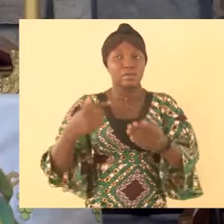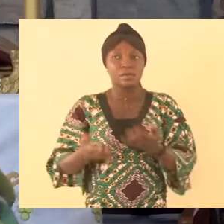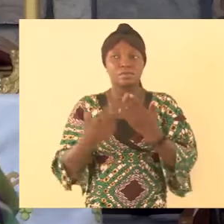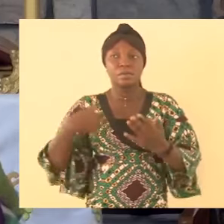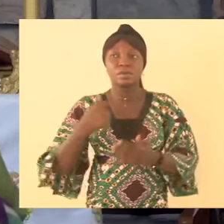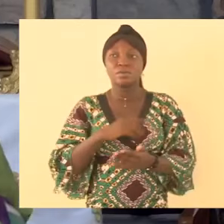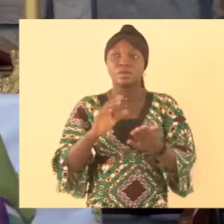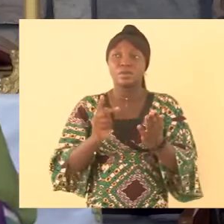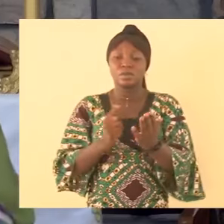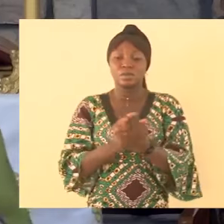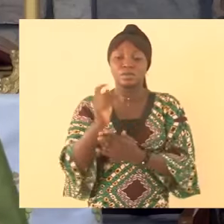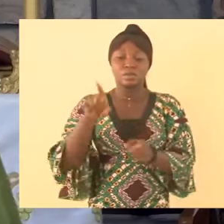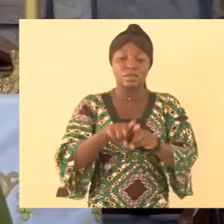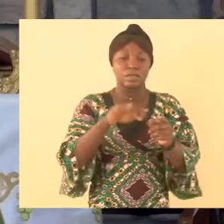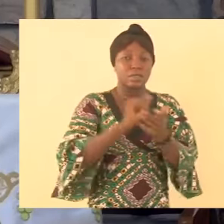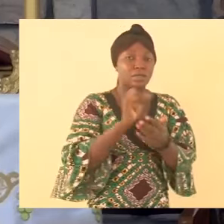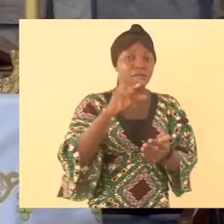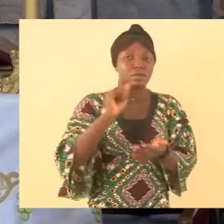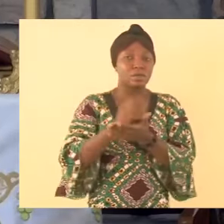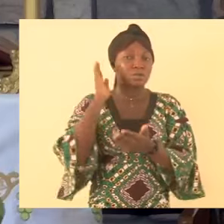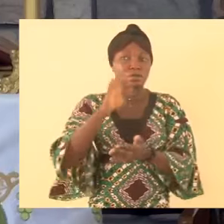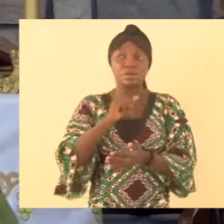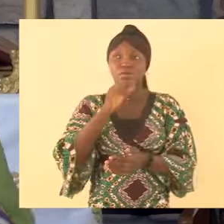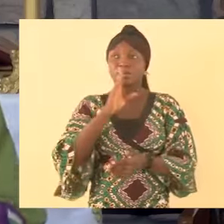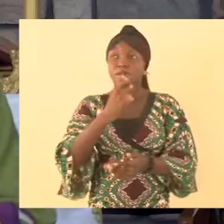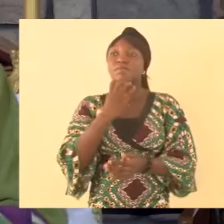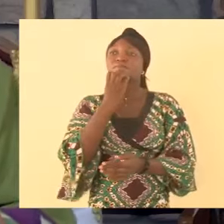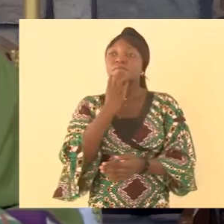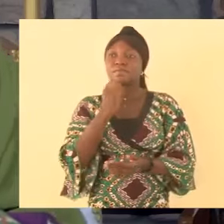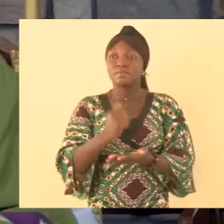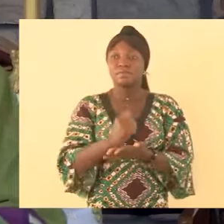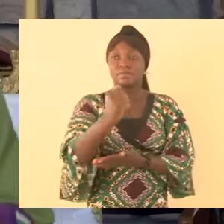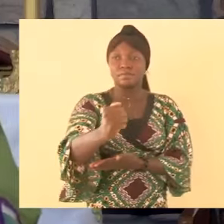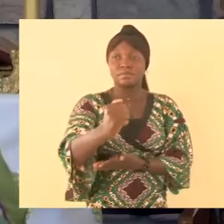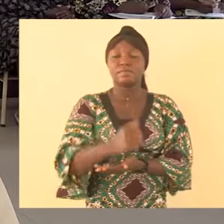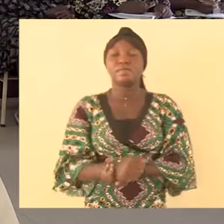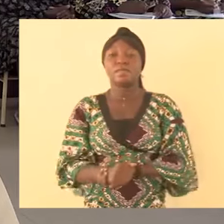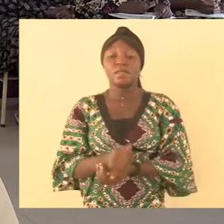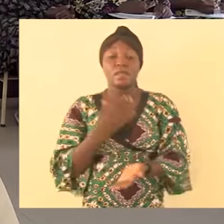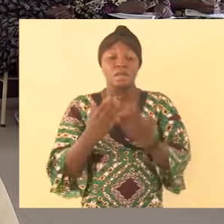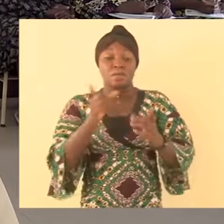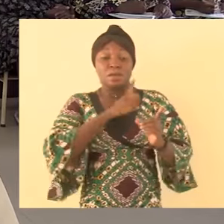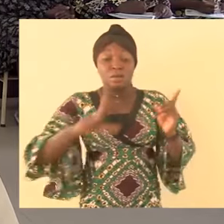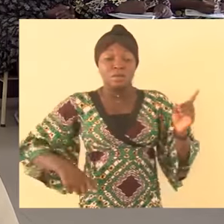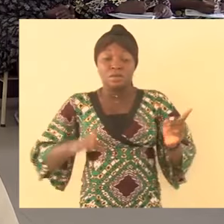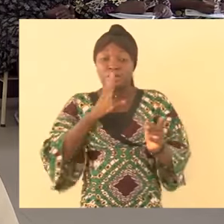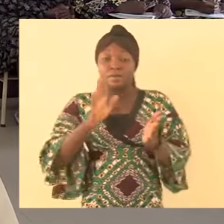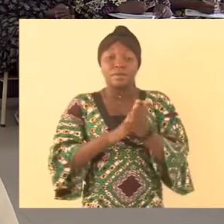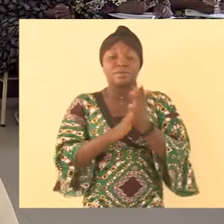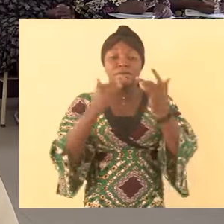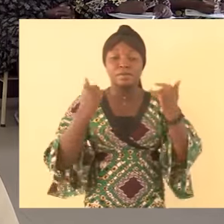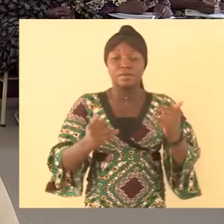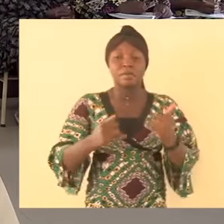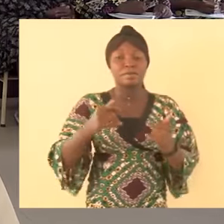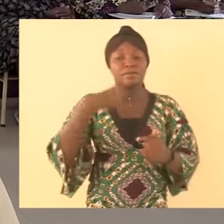we trust like that so that we may be less greedy. Amen. Yes. May the name of the Lord be praised both